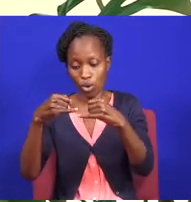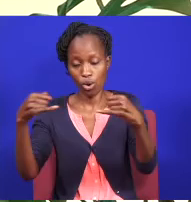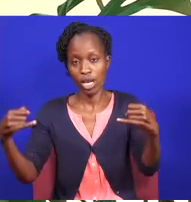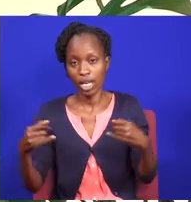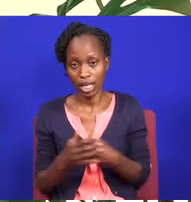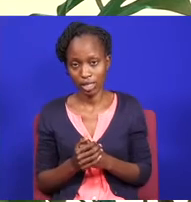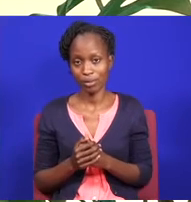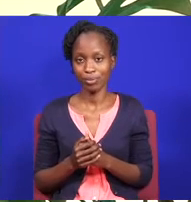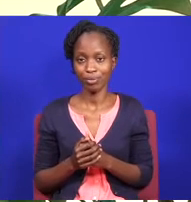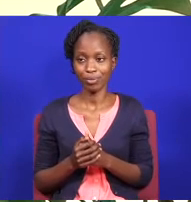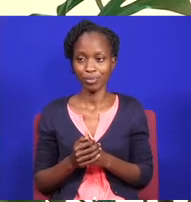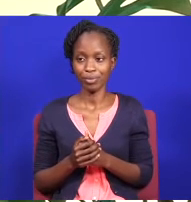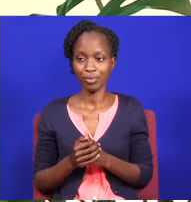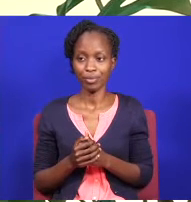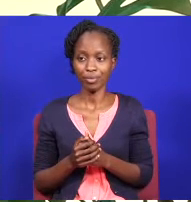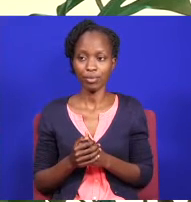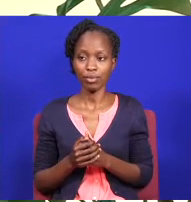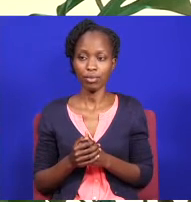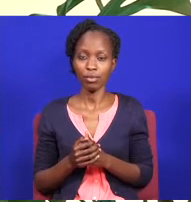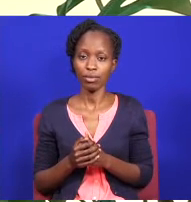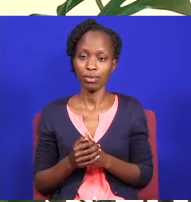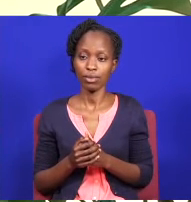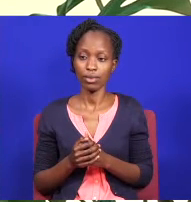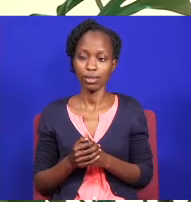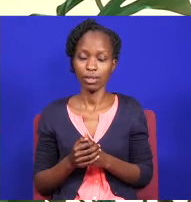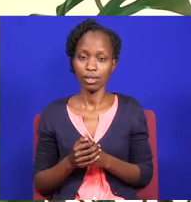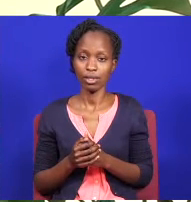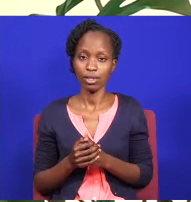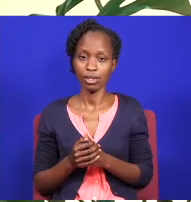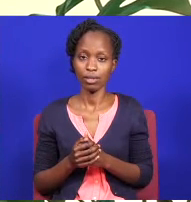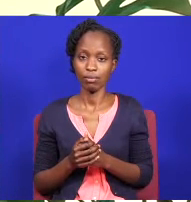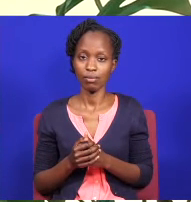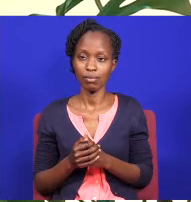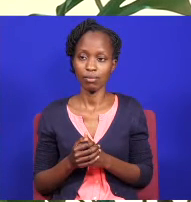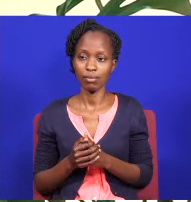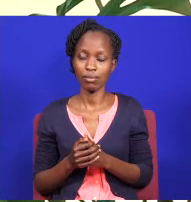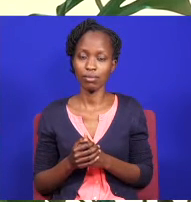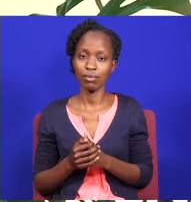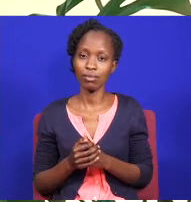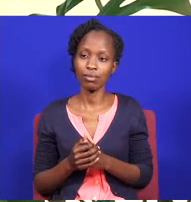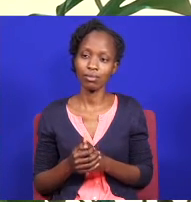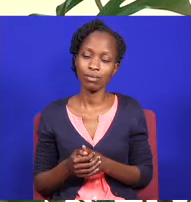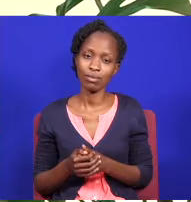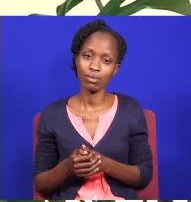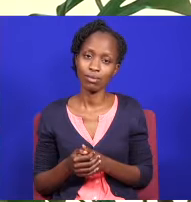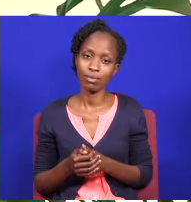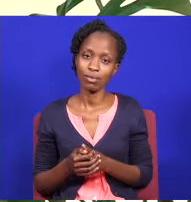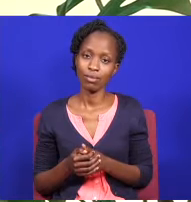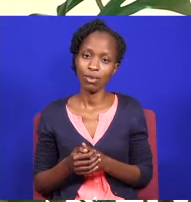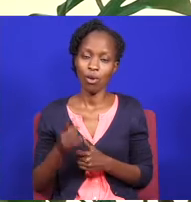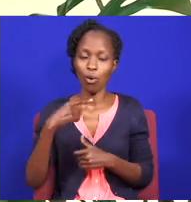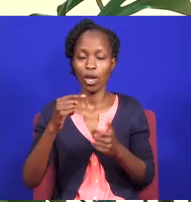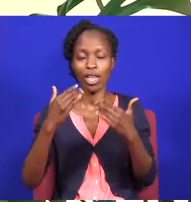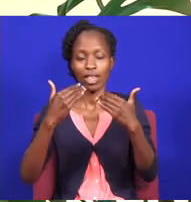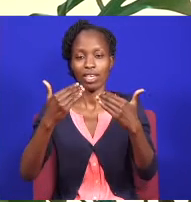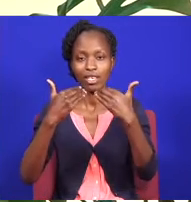social media pages on Facebook, Church Sitam Church Online, and also Hope Media Facebook pages. We really appreciate